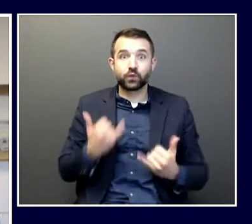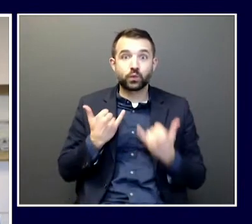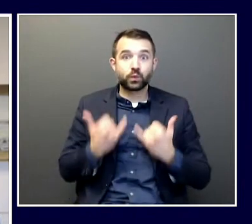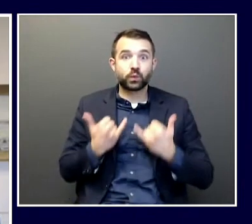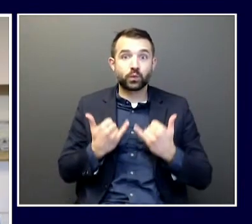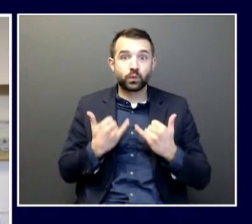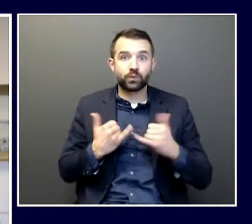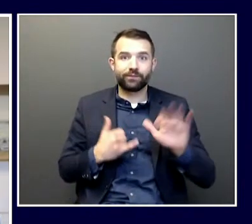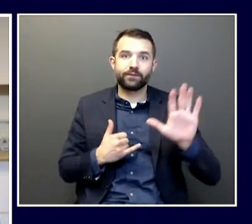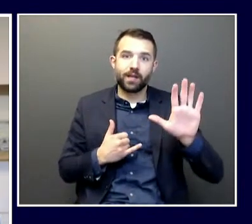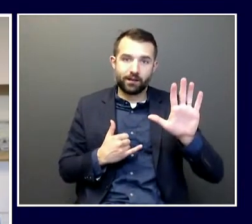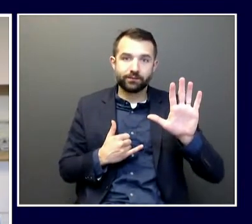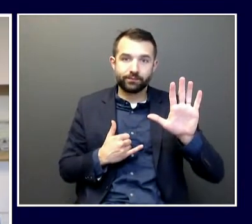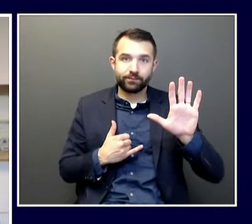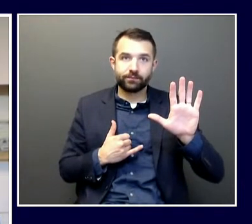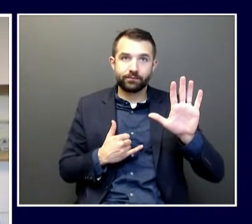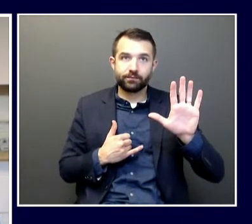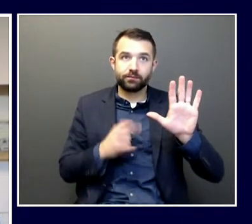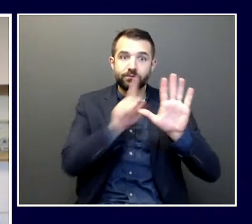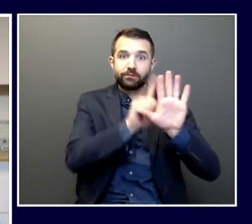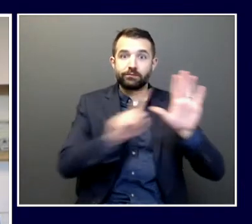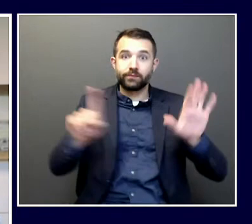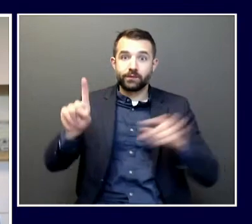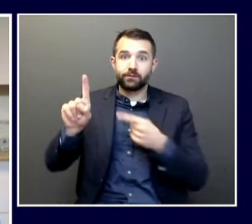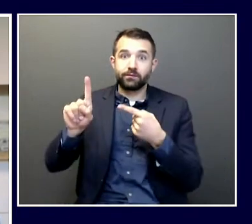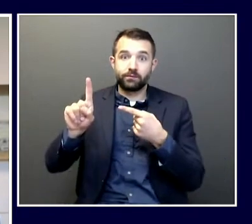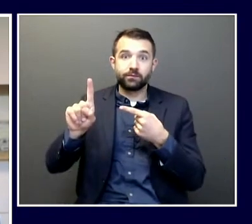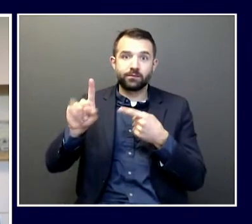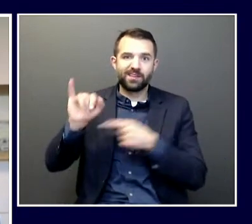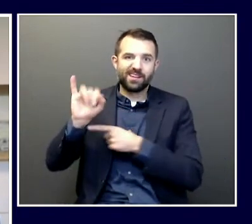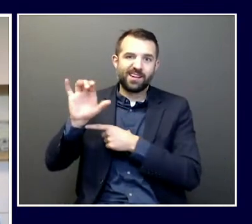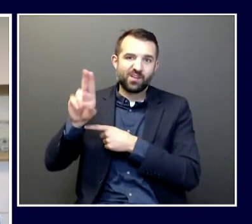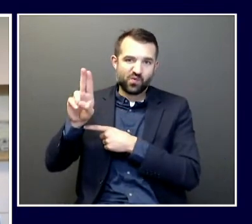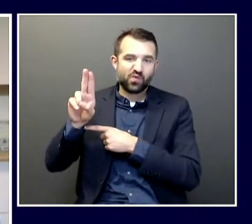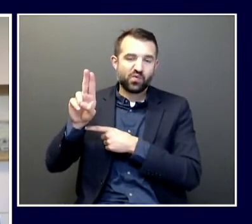in the ICU. That is a very